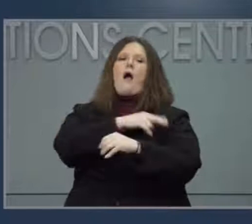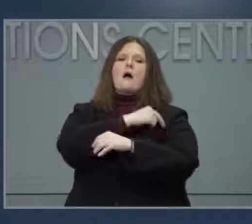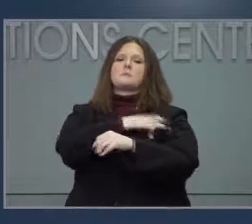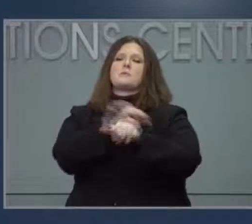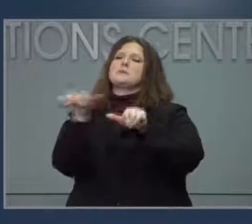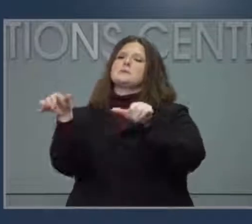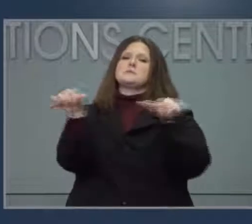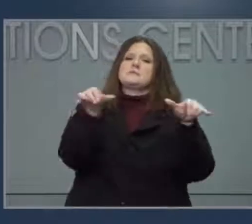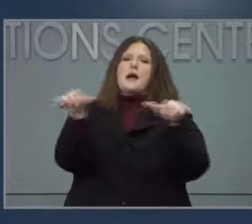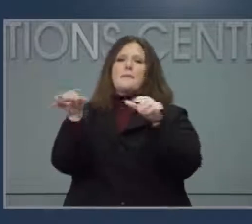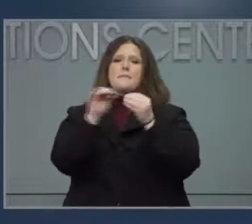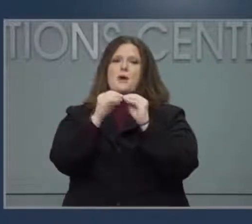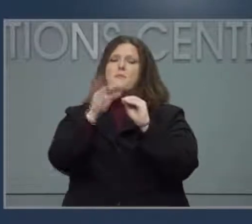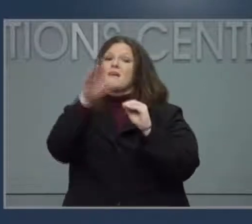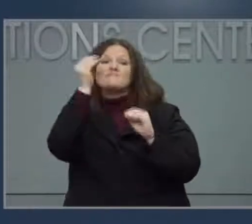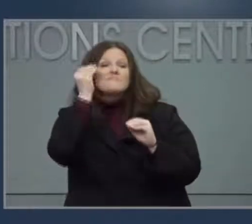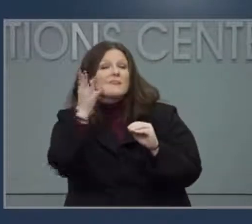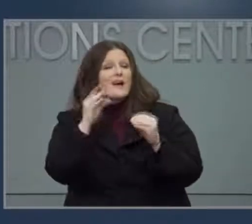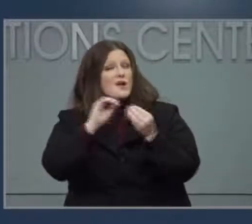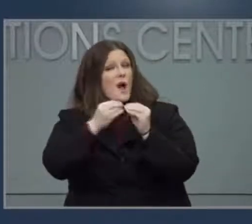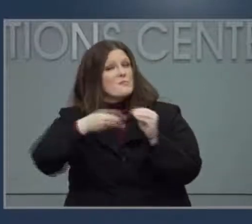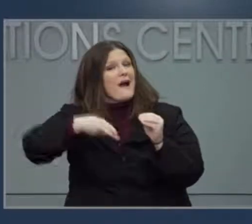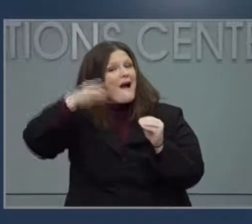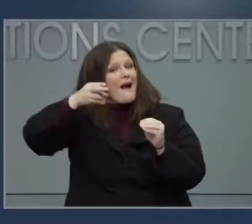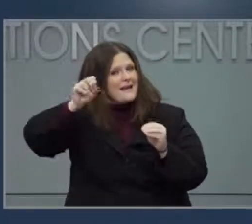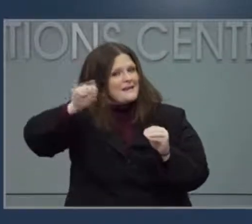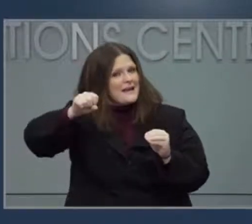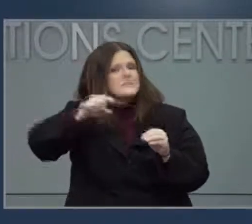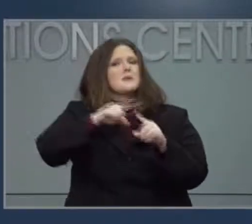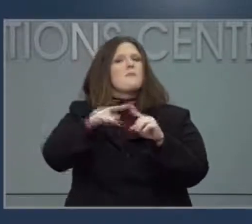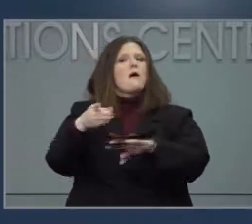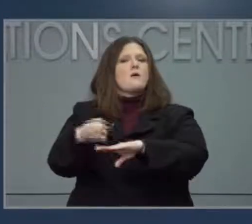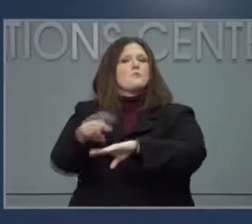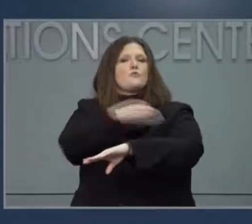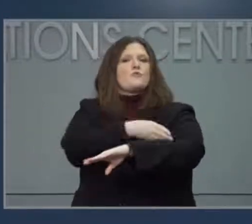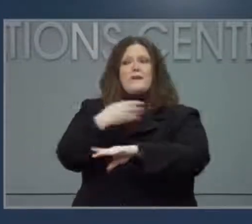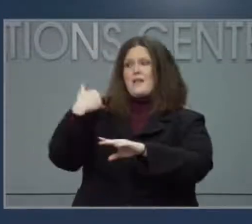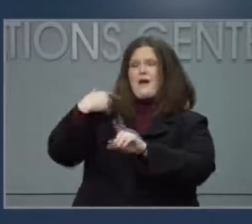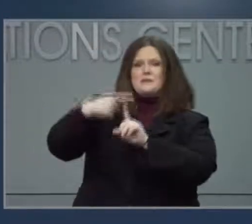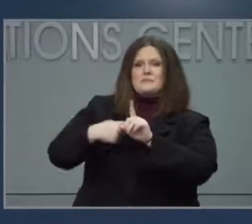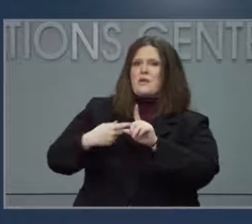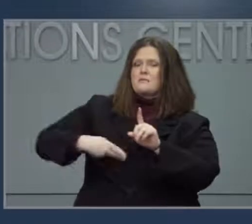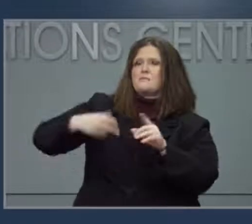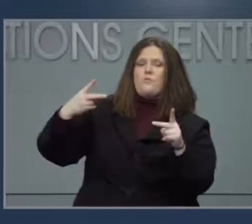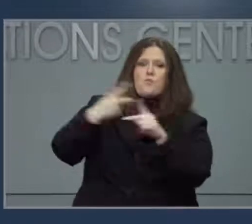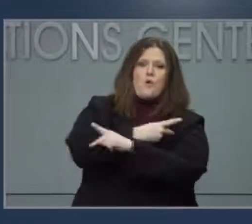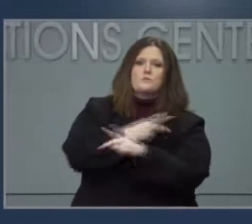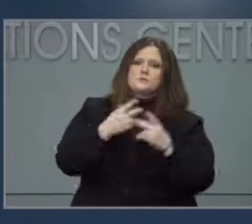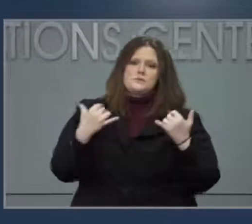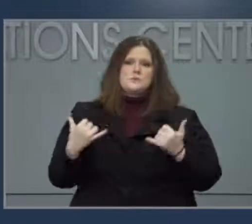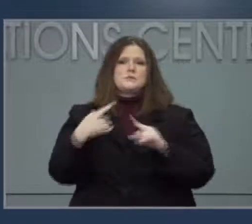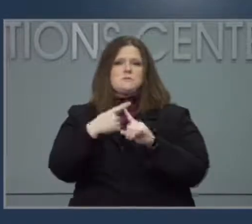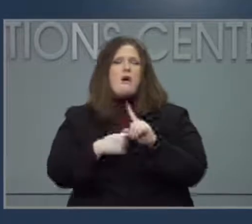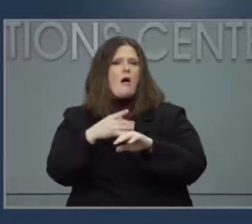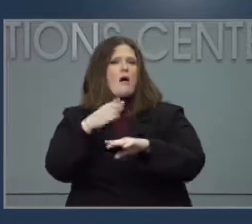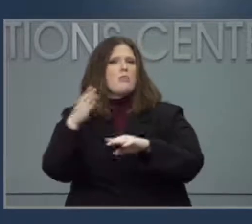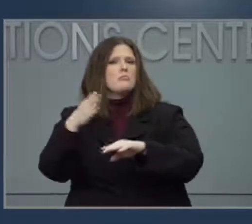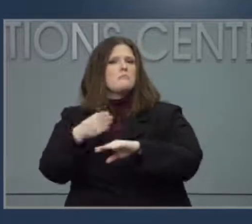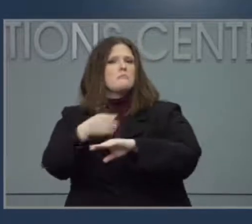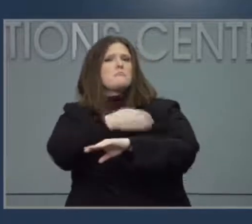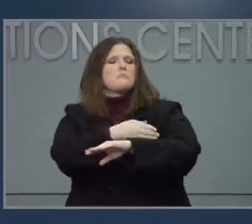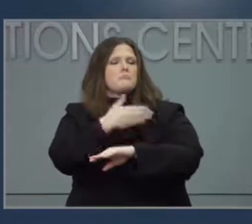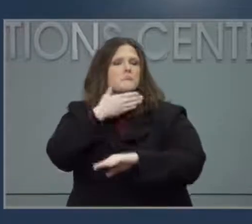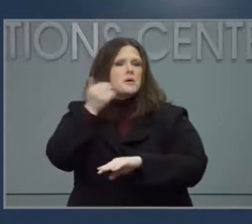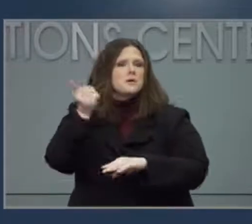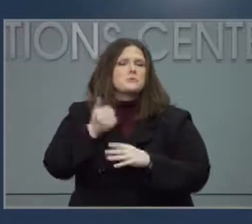mid-November. Now, they're still high, but significantly better than they were just a month ago. Okay, so overall, here is where